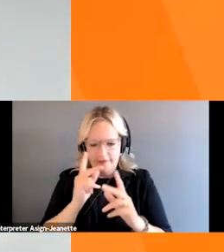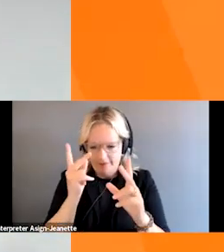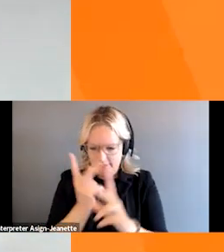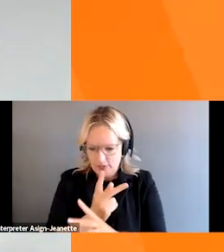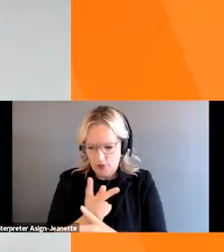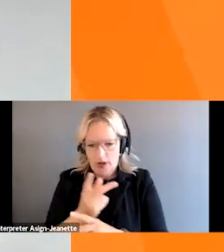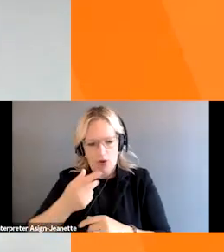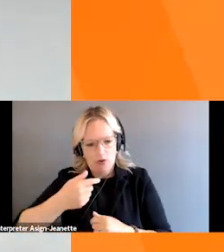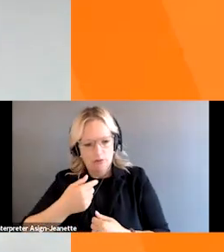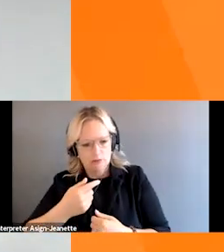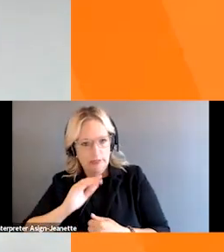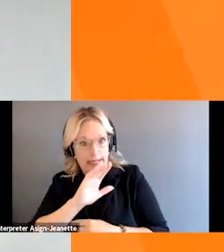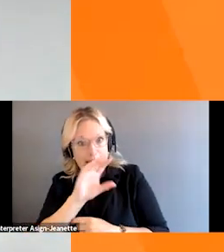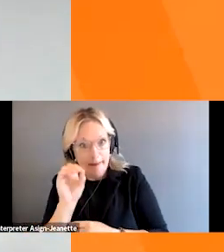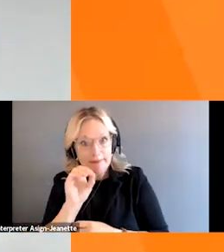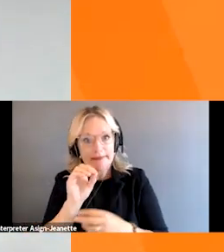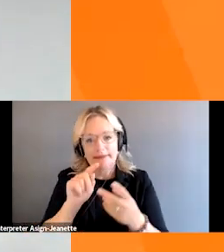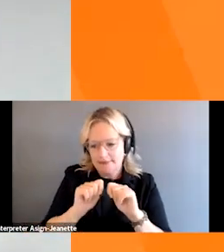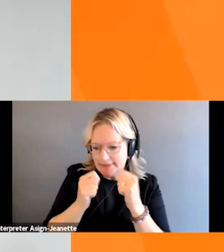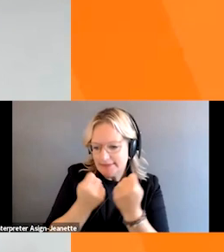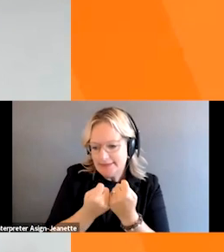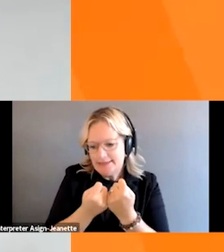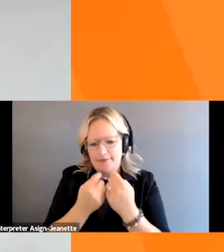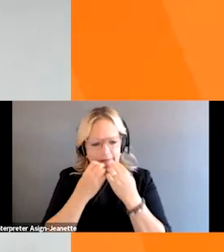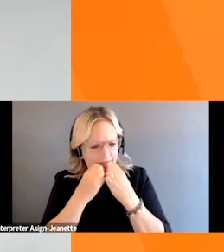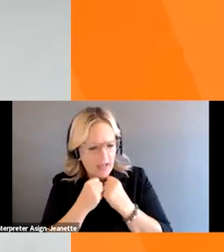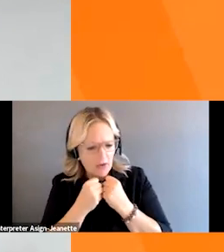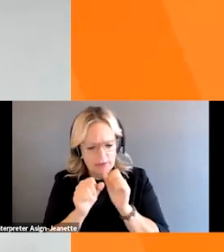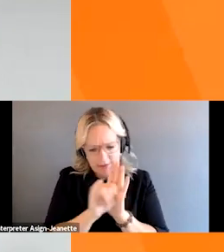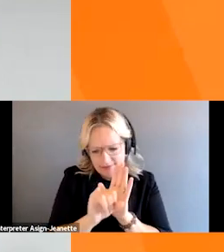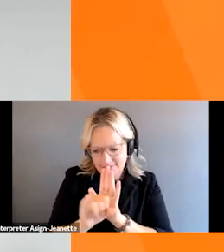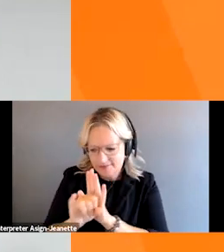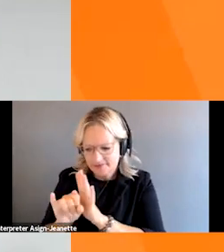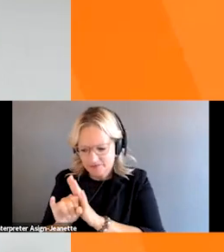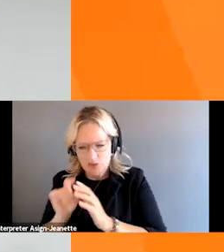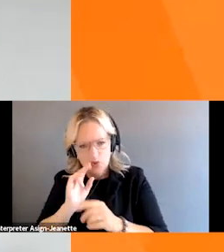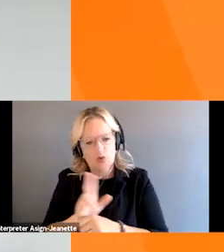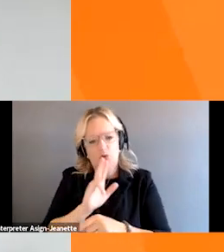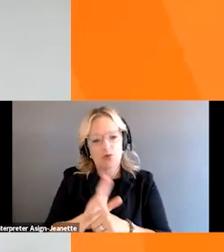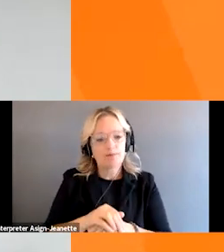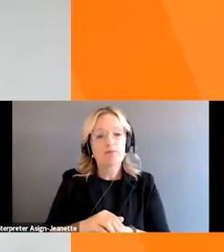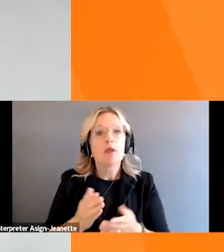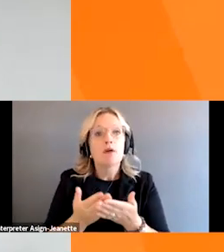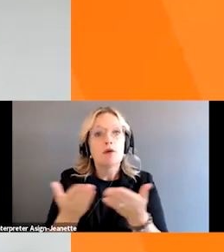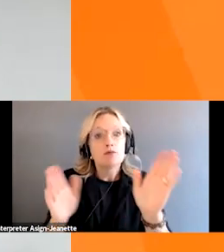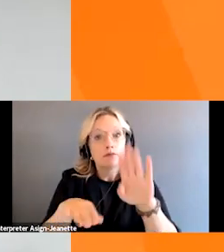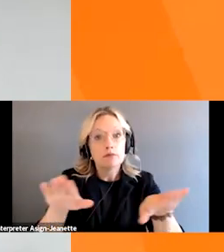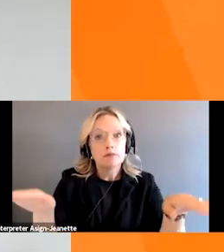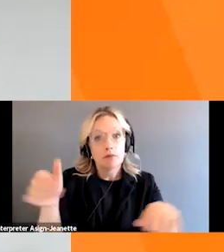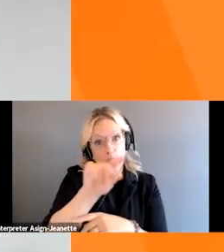as a team, and move forward. If anyone has any questions, dropping them here would be